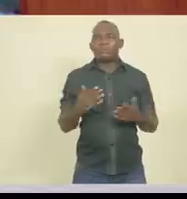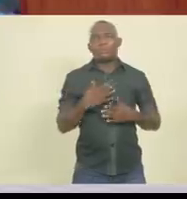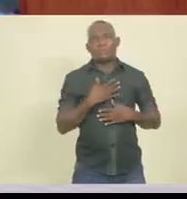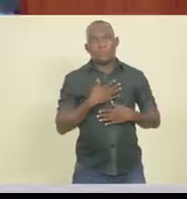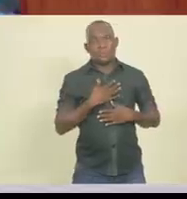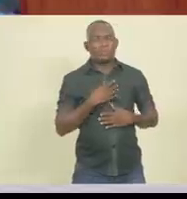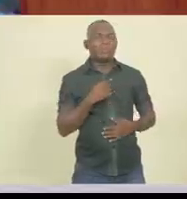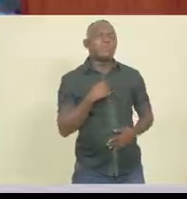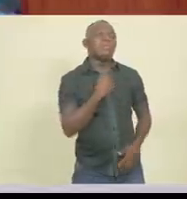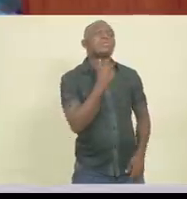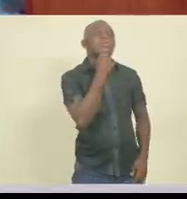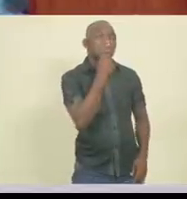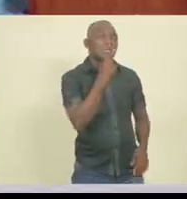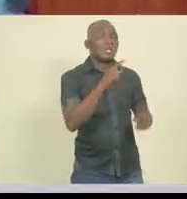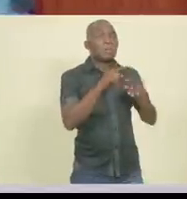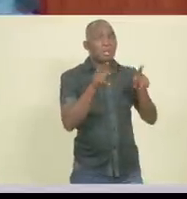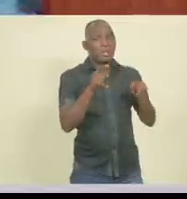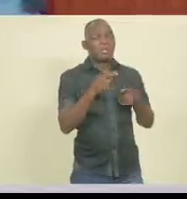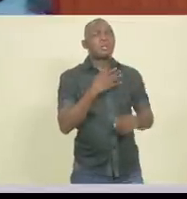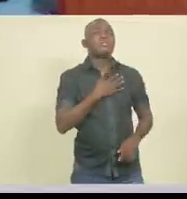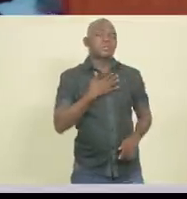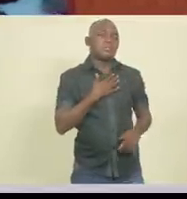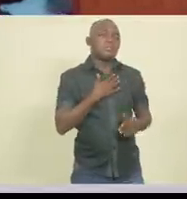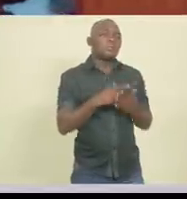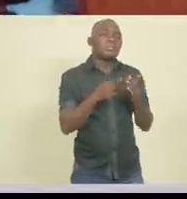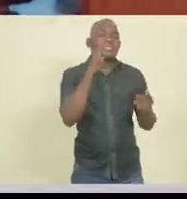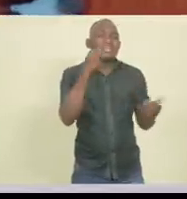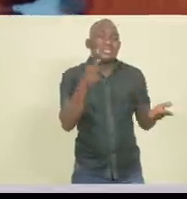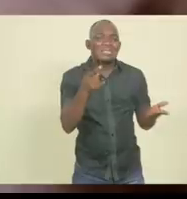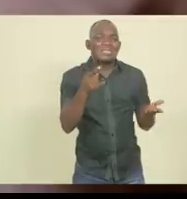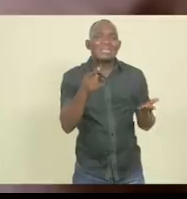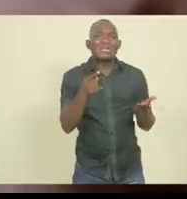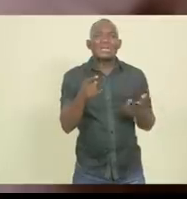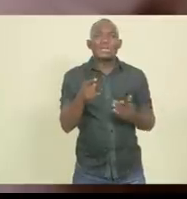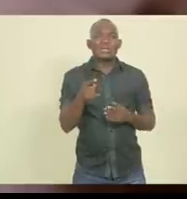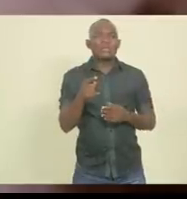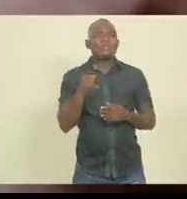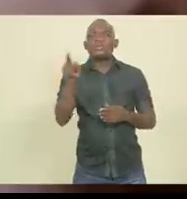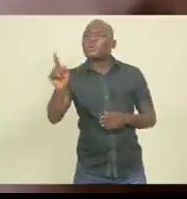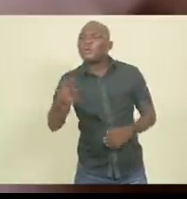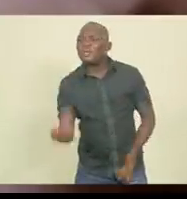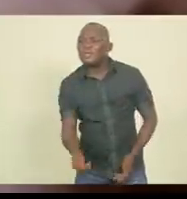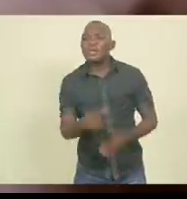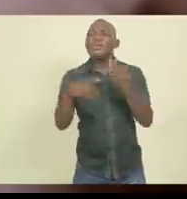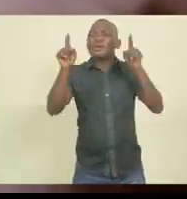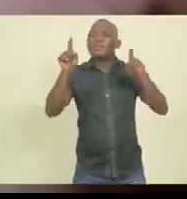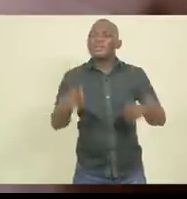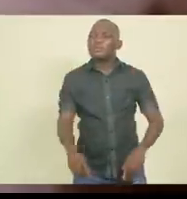I understand, but what do you want me to say? What the hell were you? What